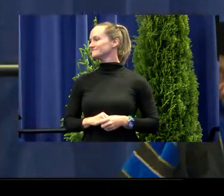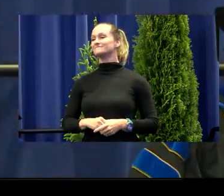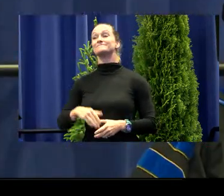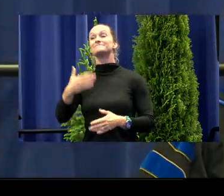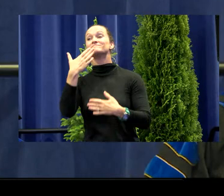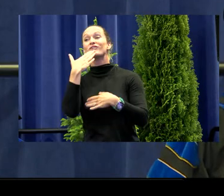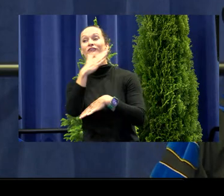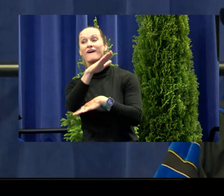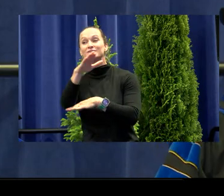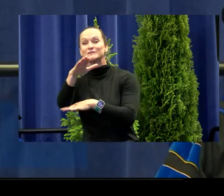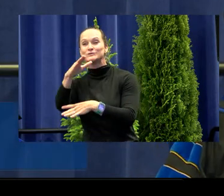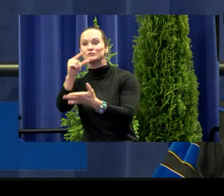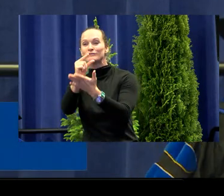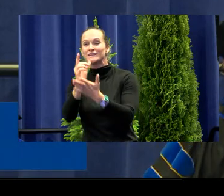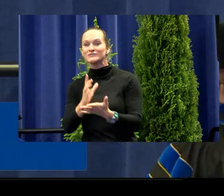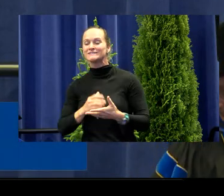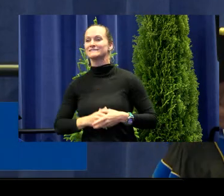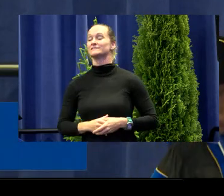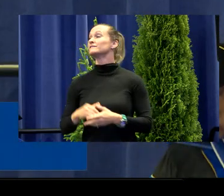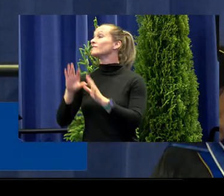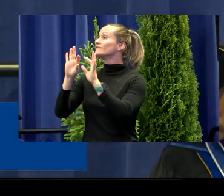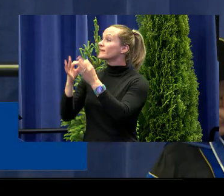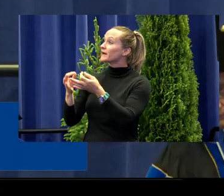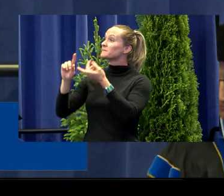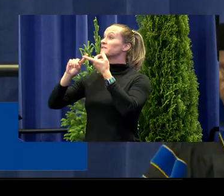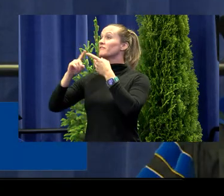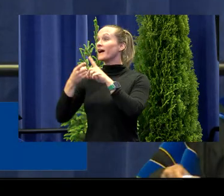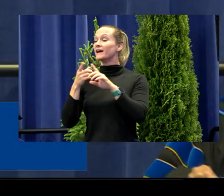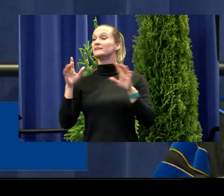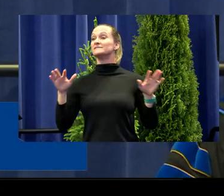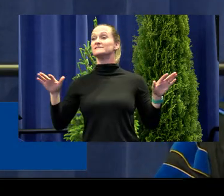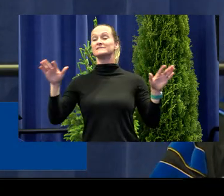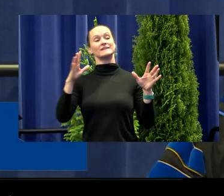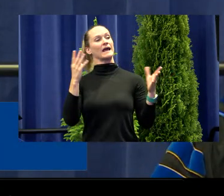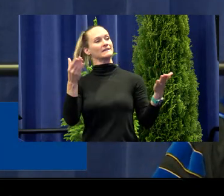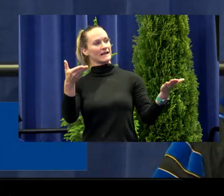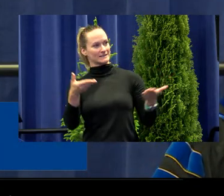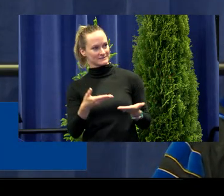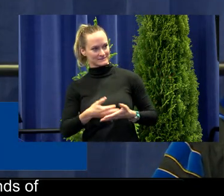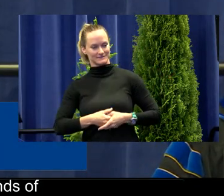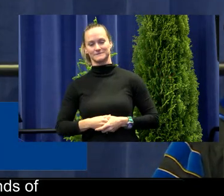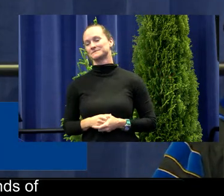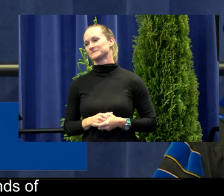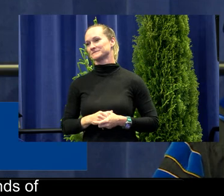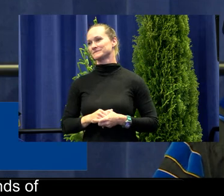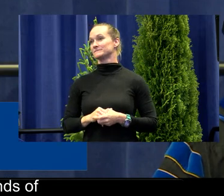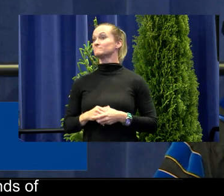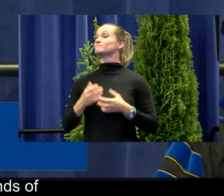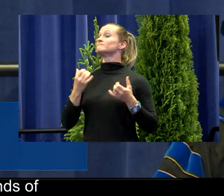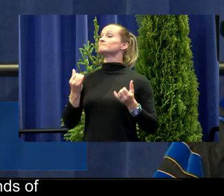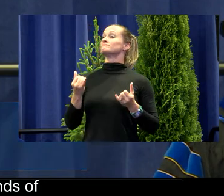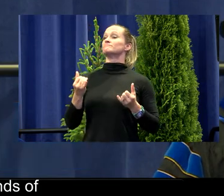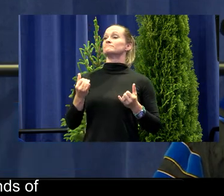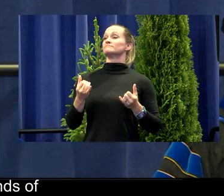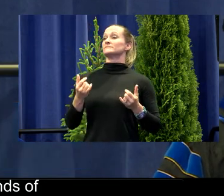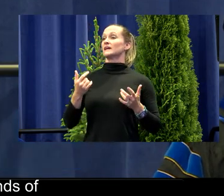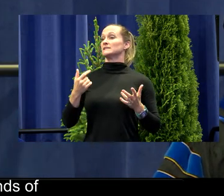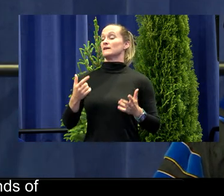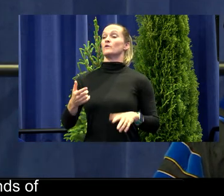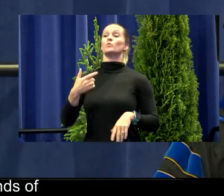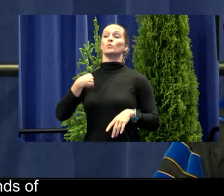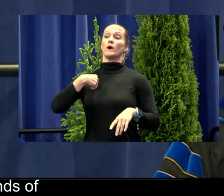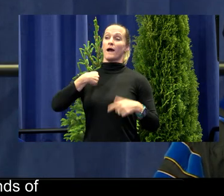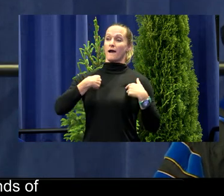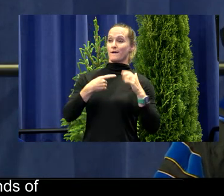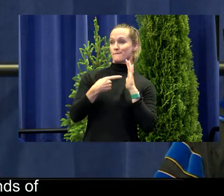Good afternoon, graduates, family and friends of graduates, and distinguished guests. I bring you greetings on behalf of the people of the